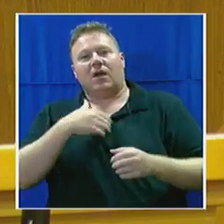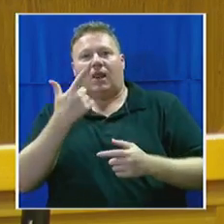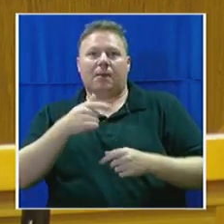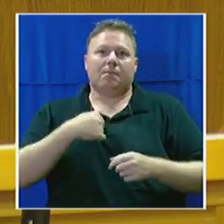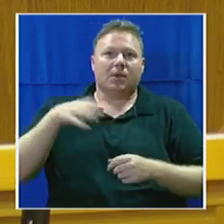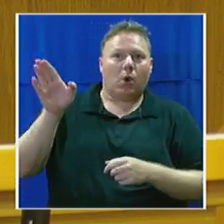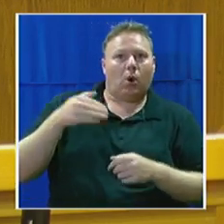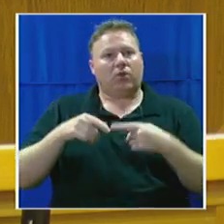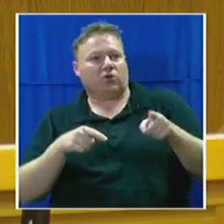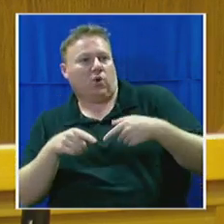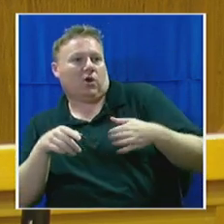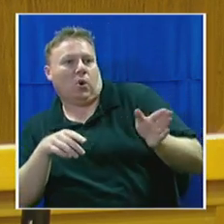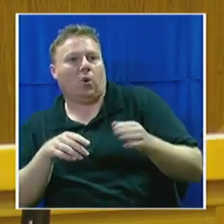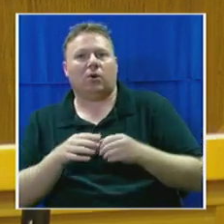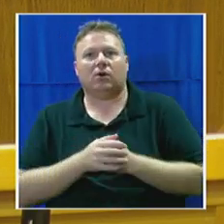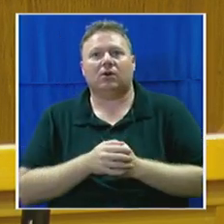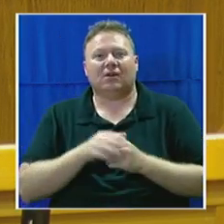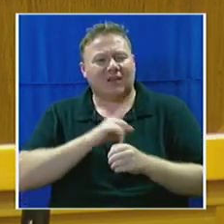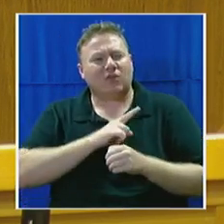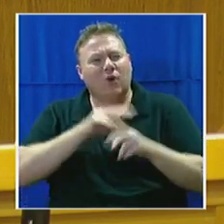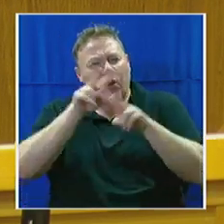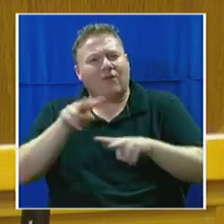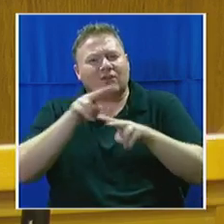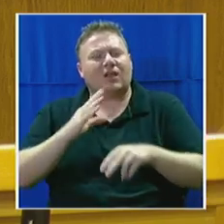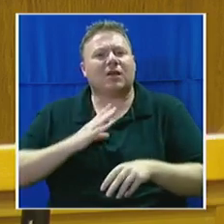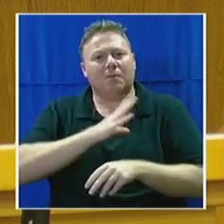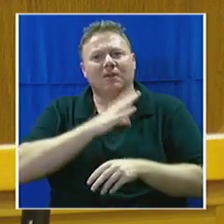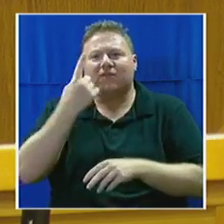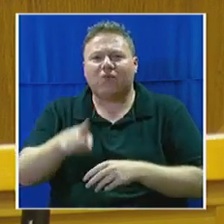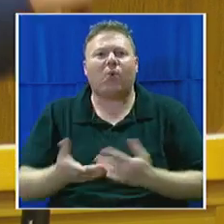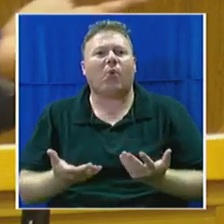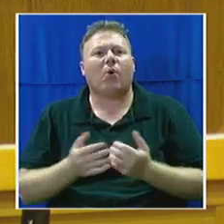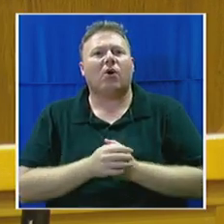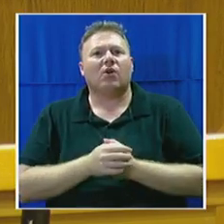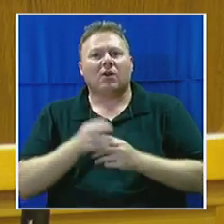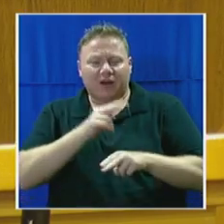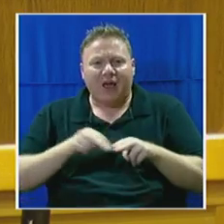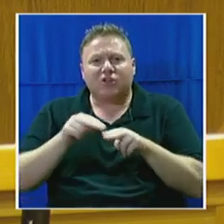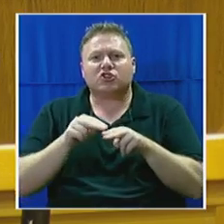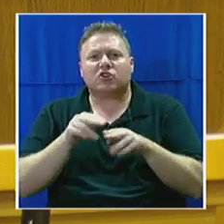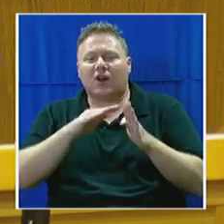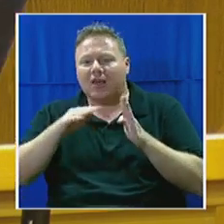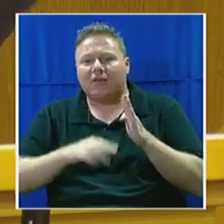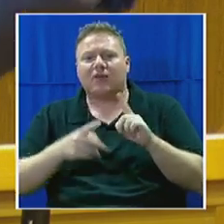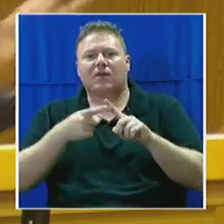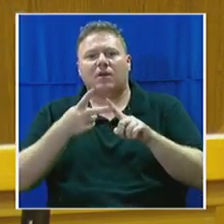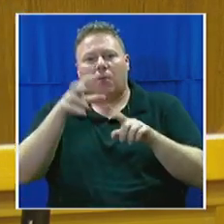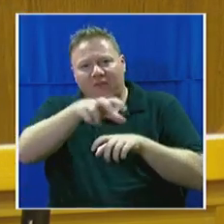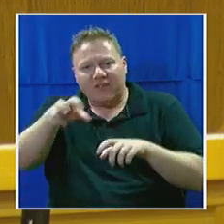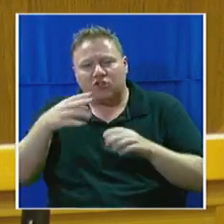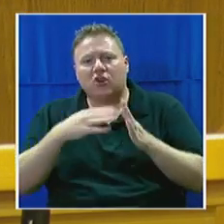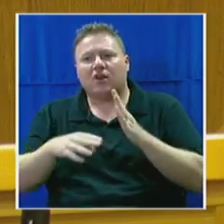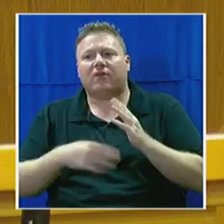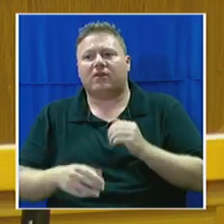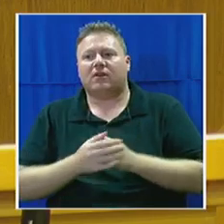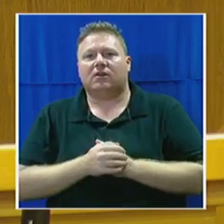one go. That's what you have oversight committees for. You have them at national level, you have them at provincial level. Let's go out there and